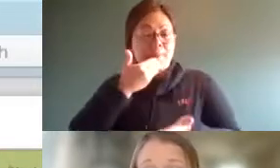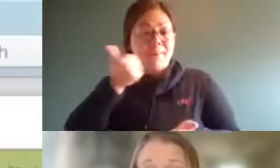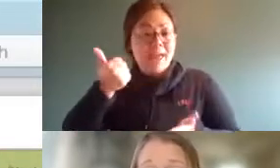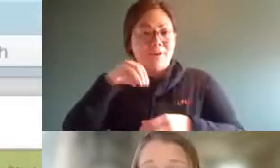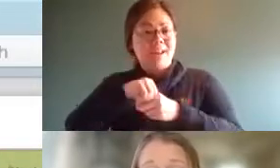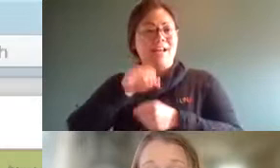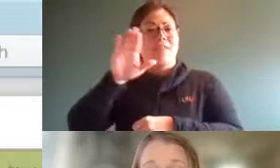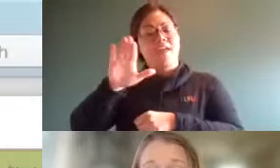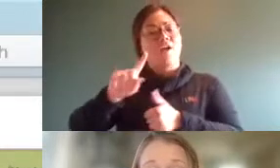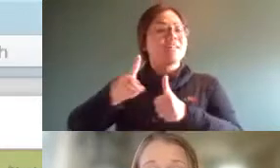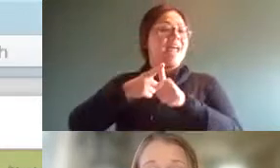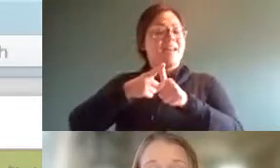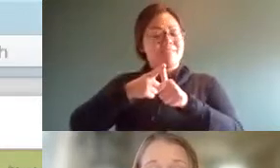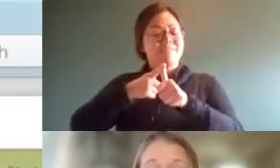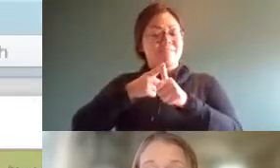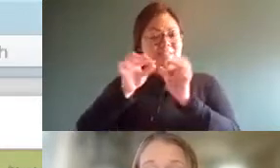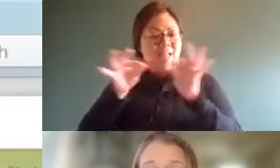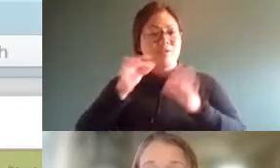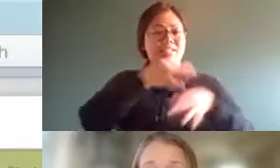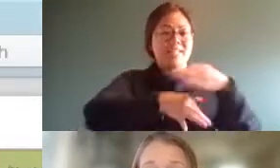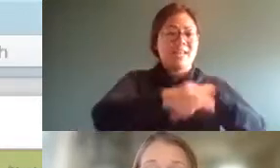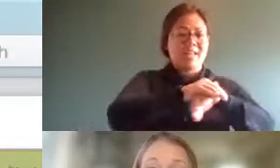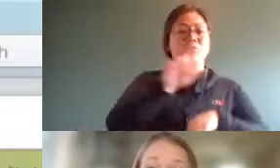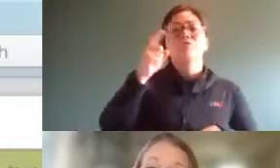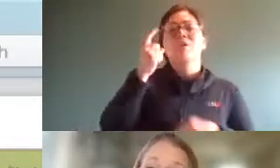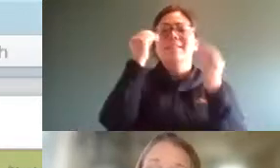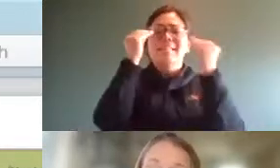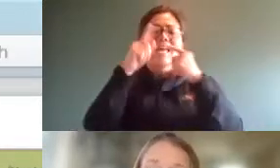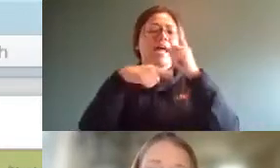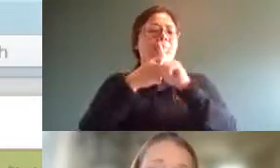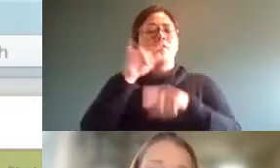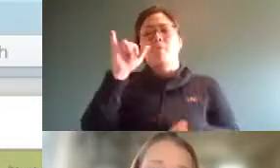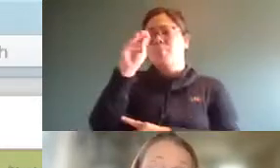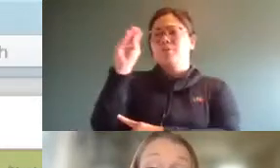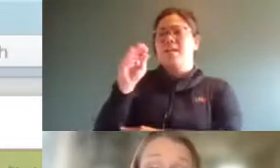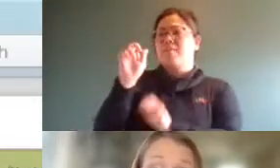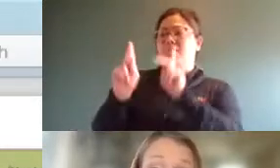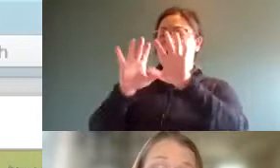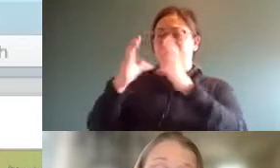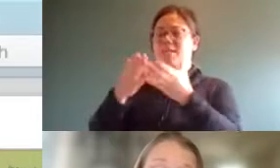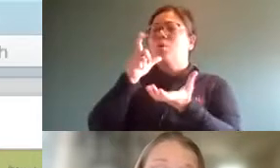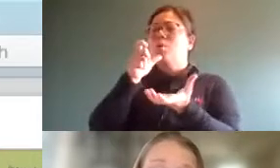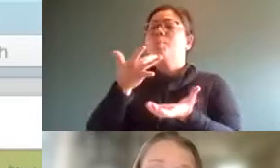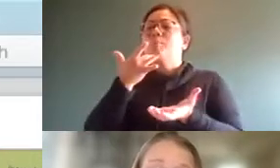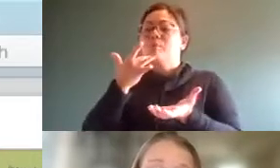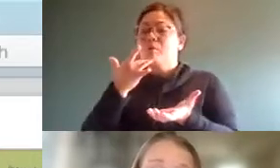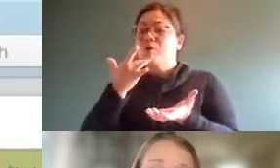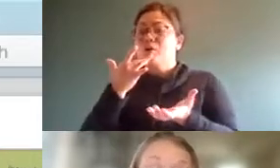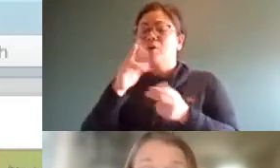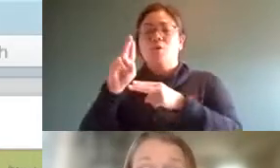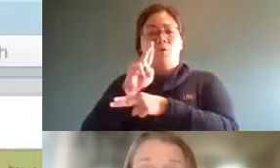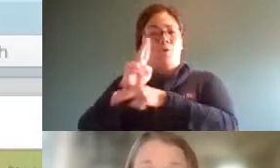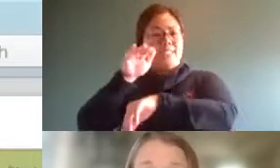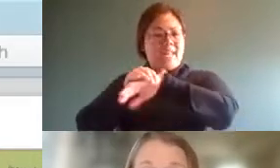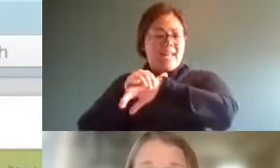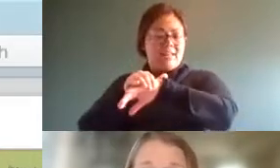native language rather than English. So just thinking about the percentage of the population that prefer to utilize English or